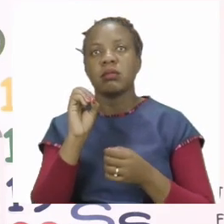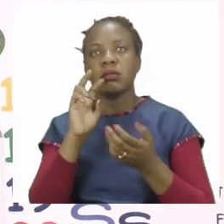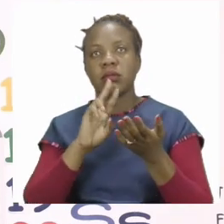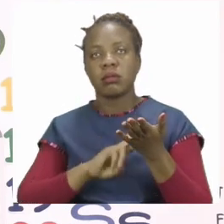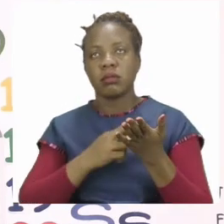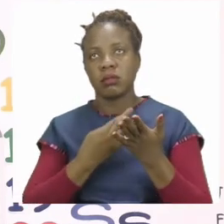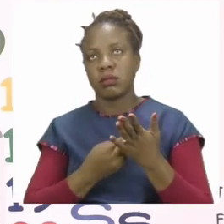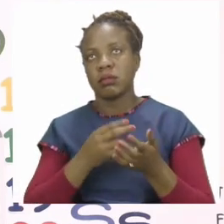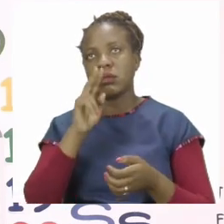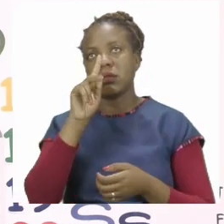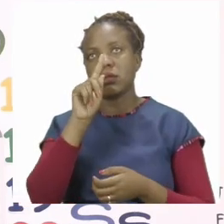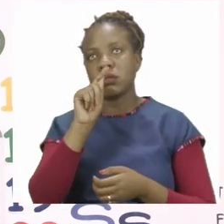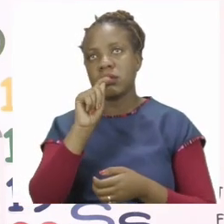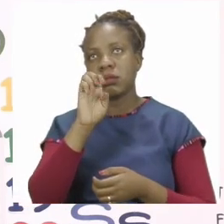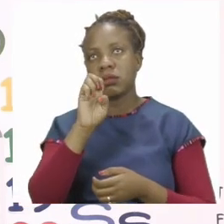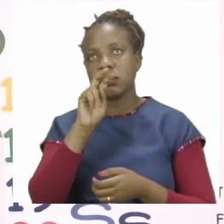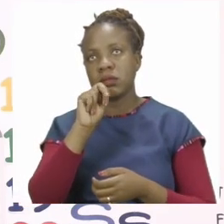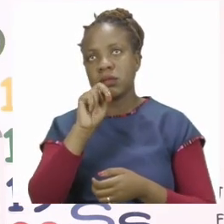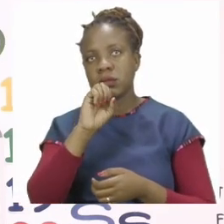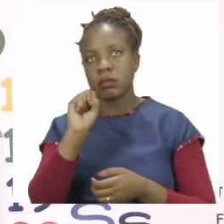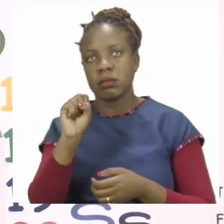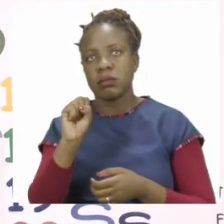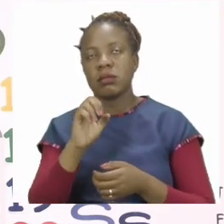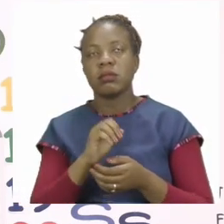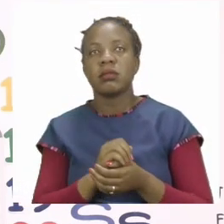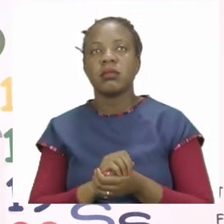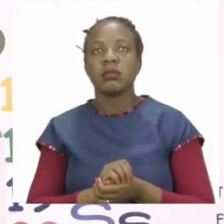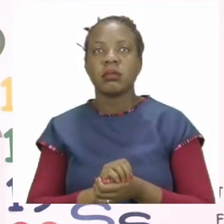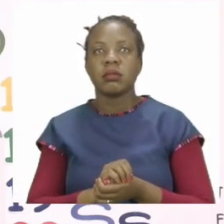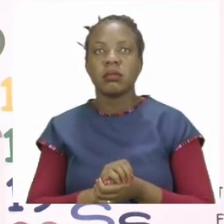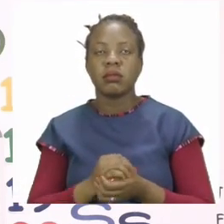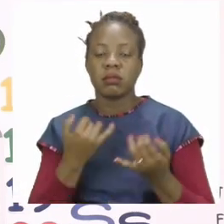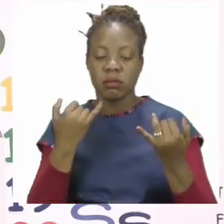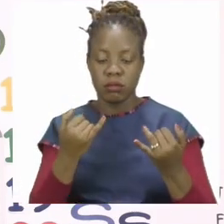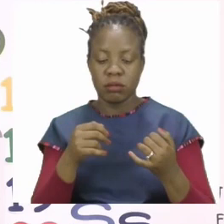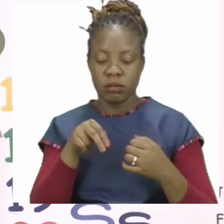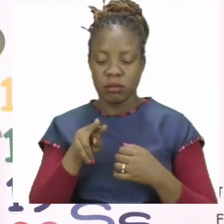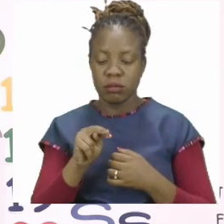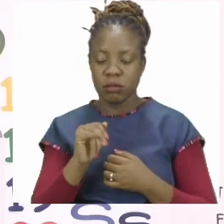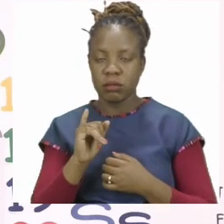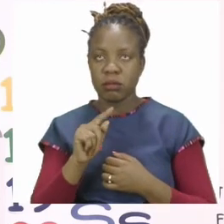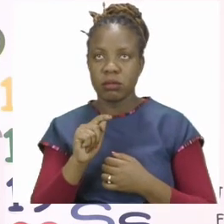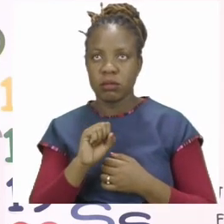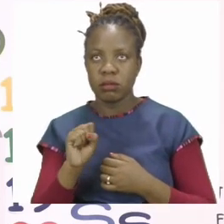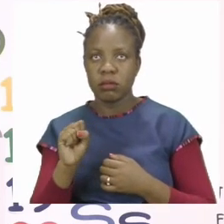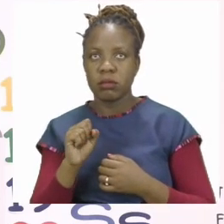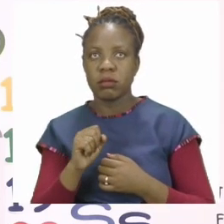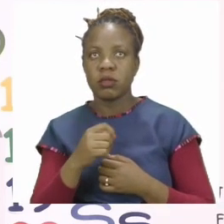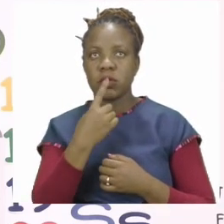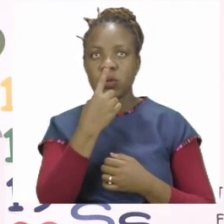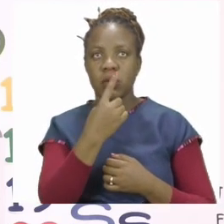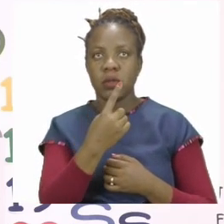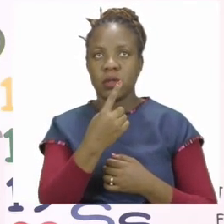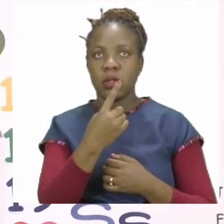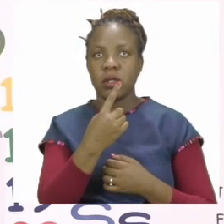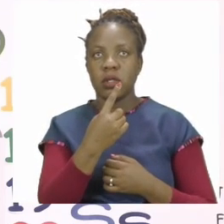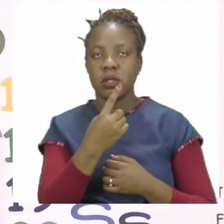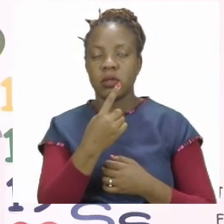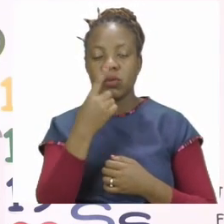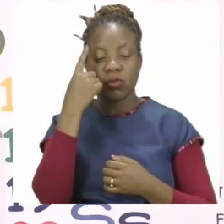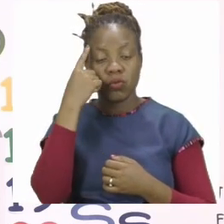Now we have to go ahead and add up our units. Our units will be 1 for